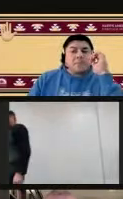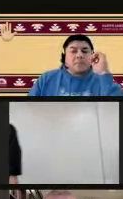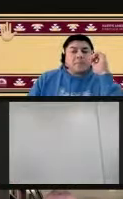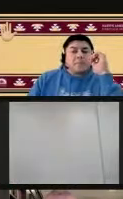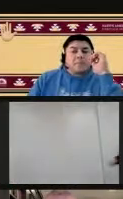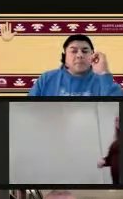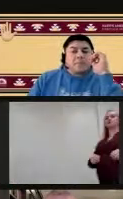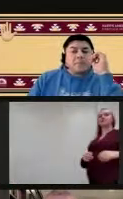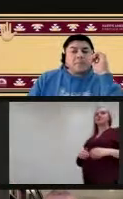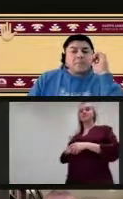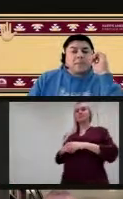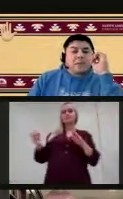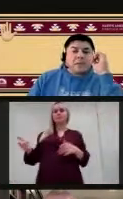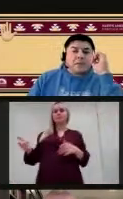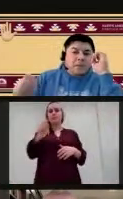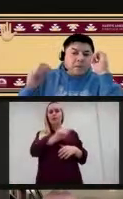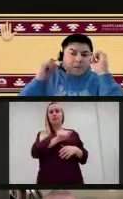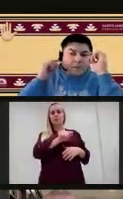Director Avila.